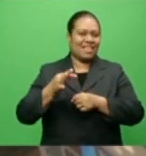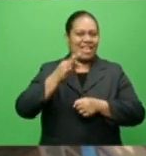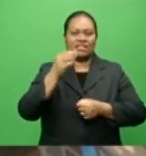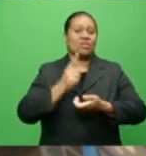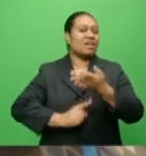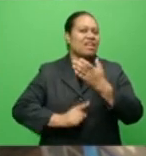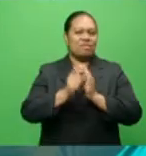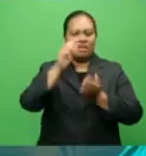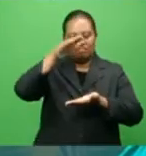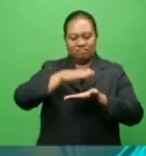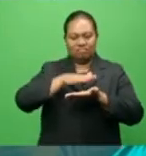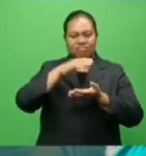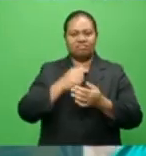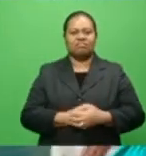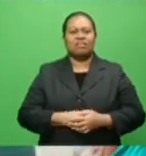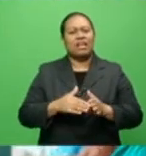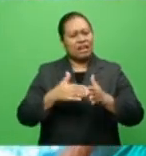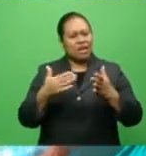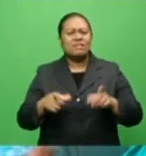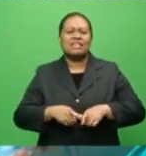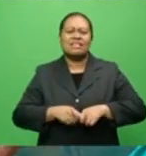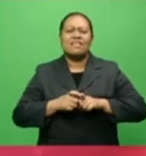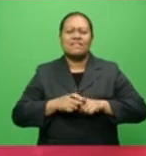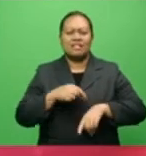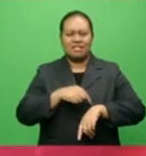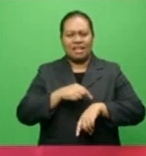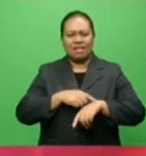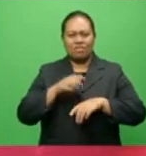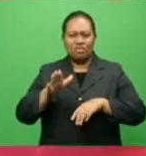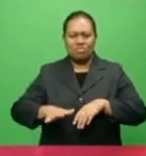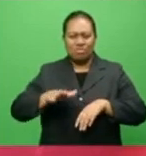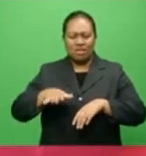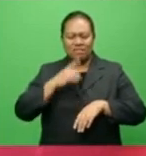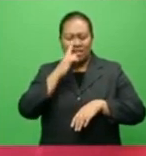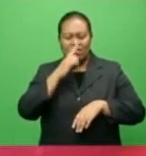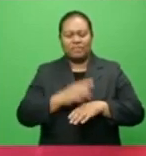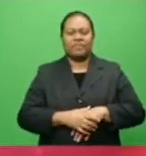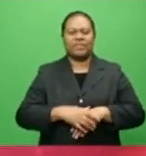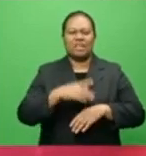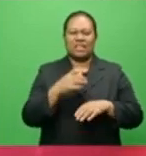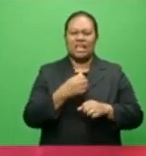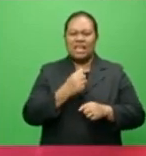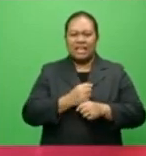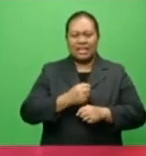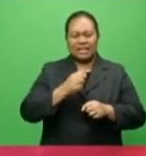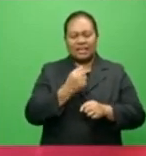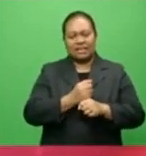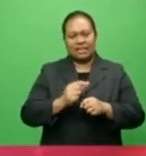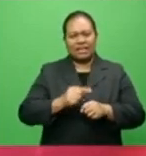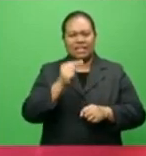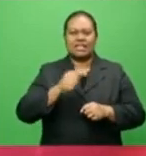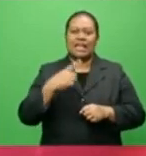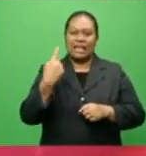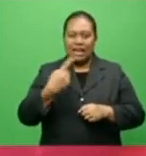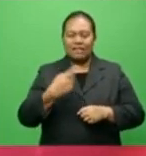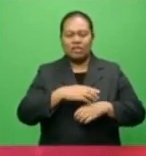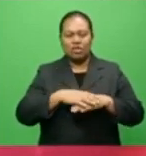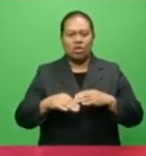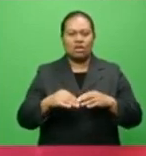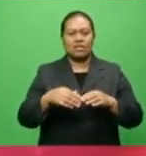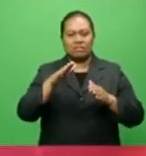we don't have a job. For us in the village, we mainly rely on kerosene stoves,